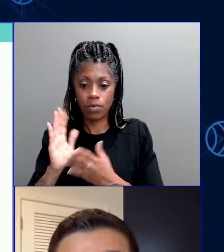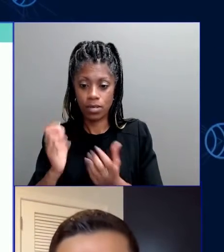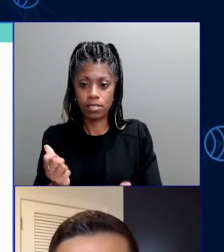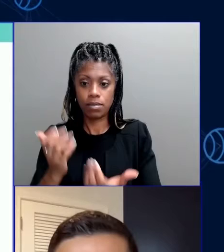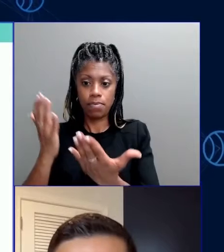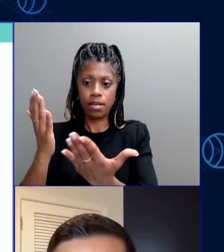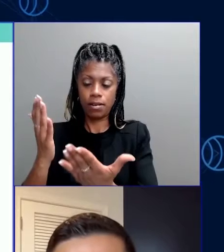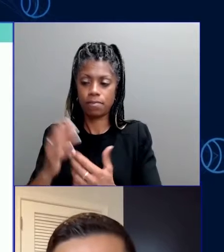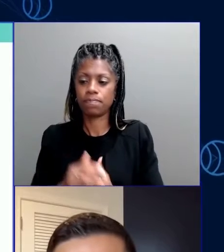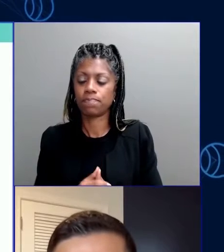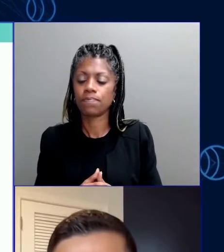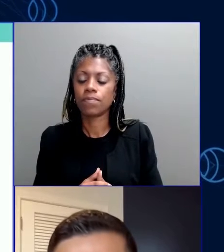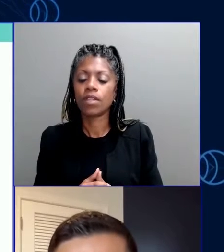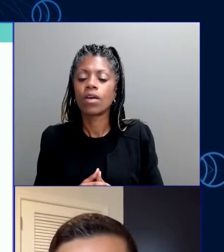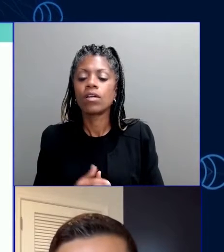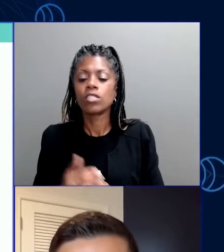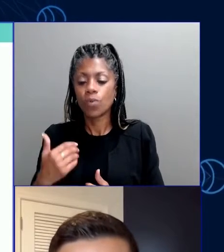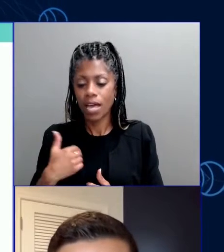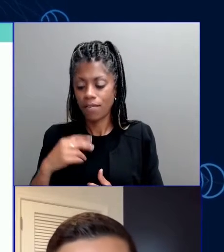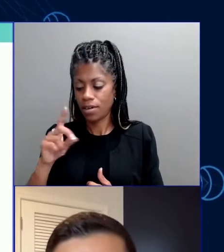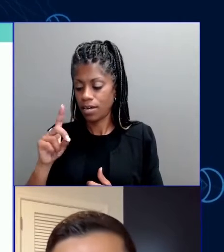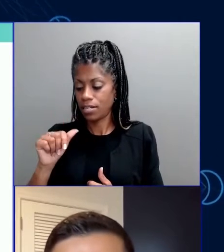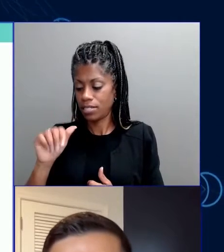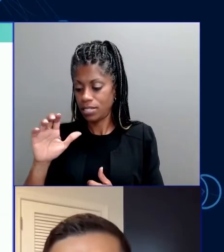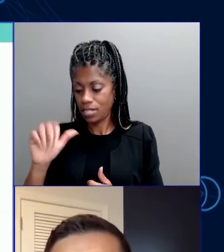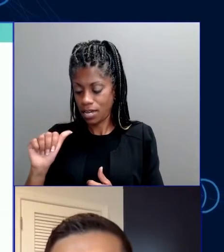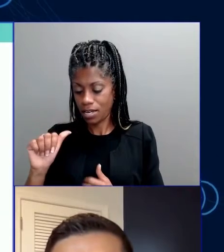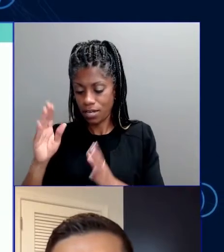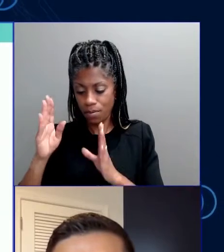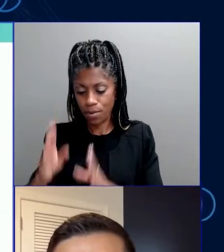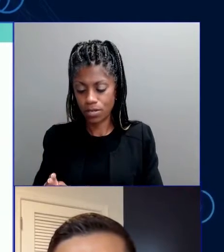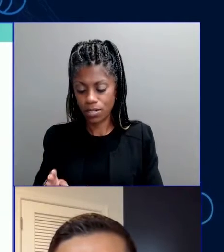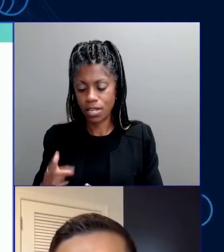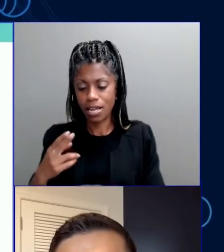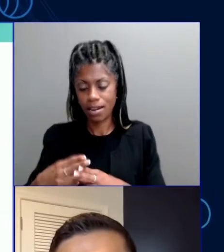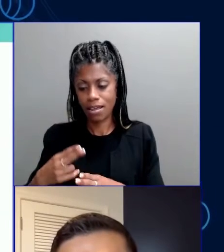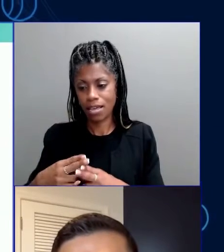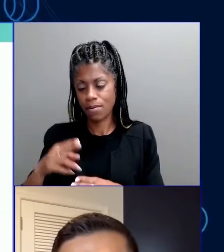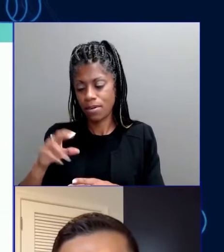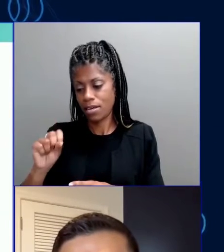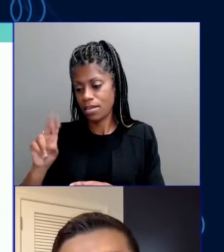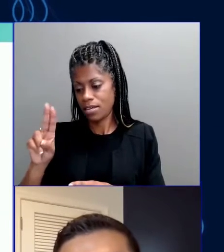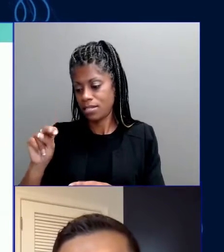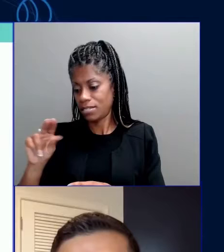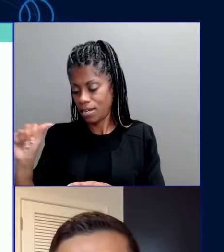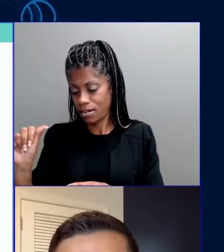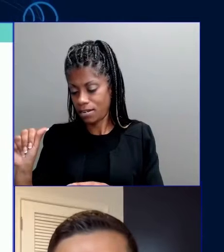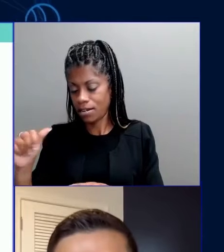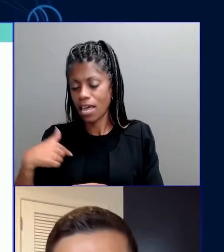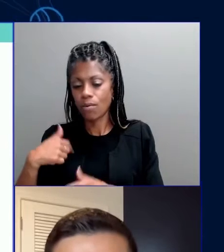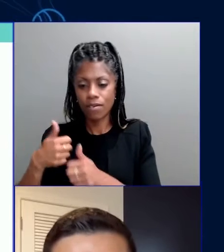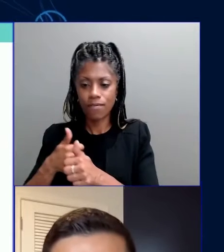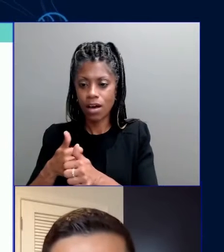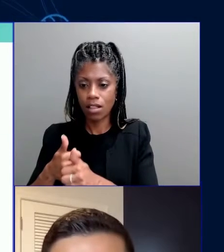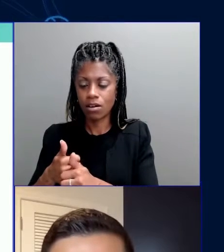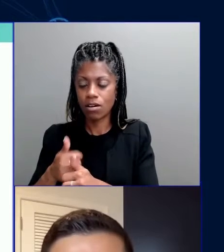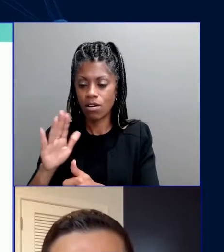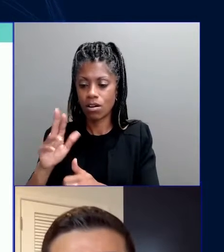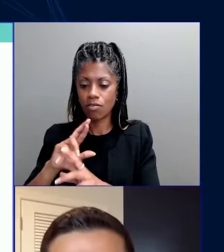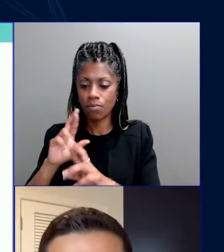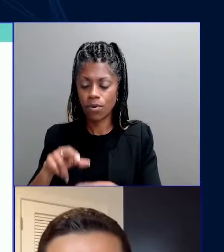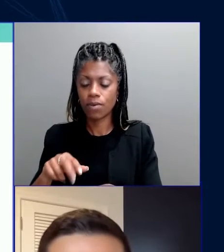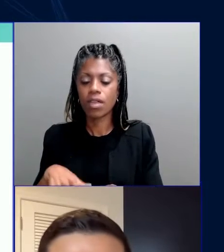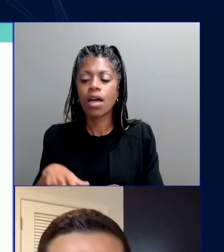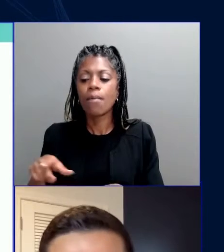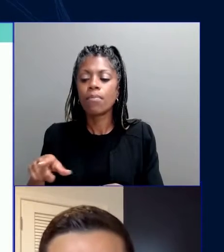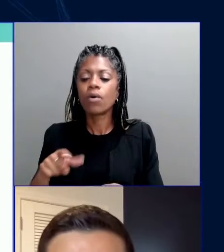named Sana, who lives in New York. And my favorite moment from that video is when we follow her on her commute to